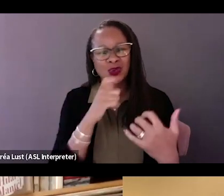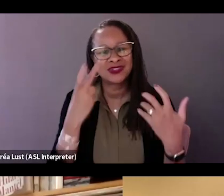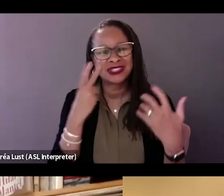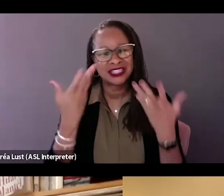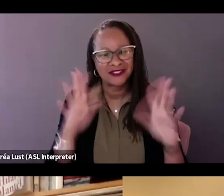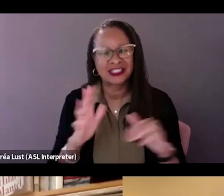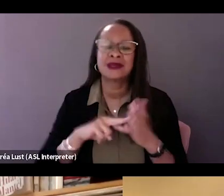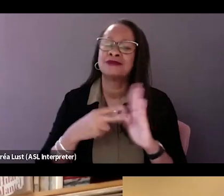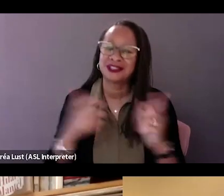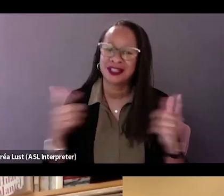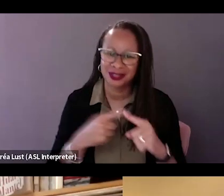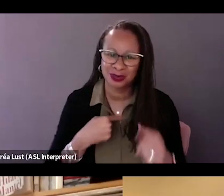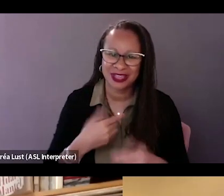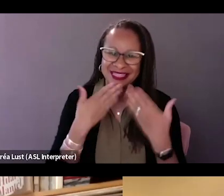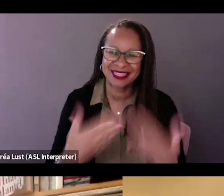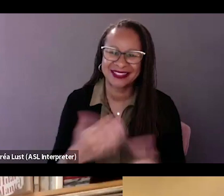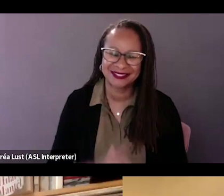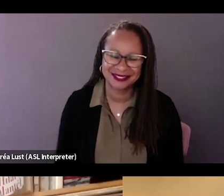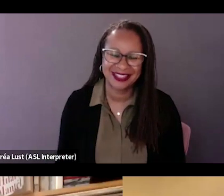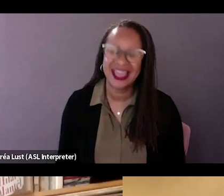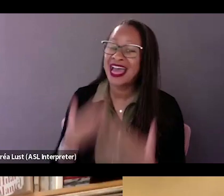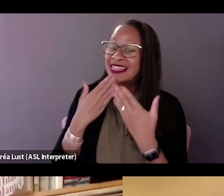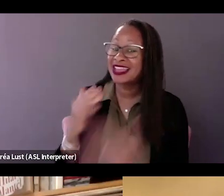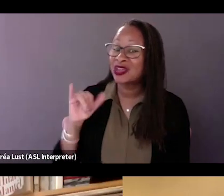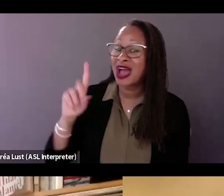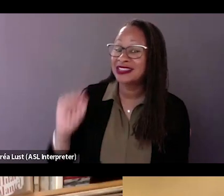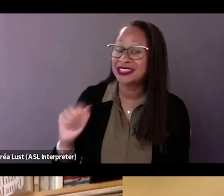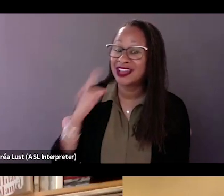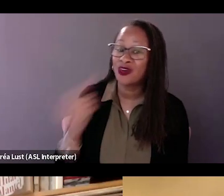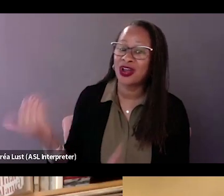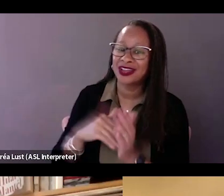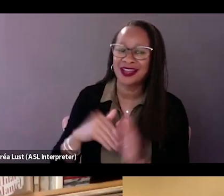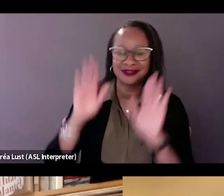means a Yes. lot to me. Yes. And thank you, IDA, for another great